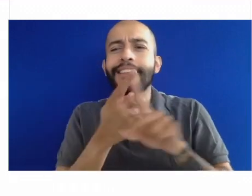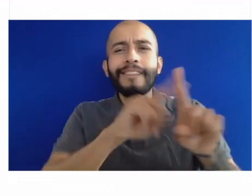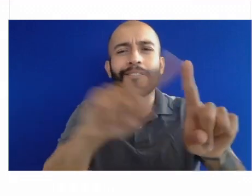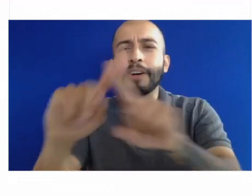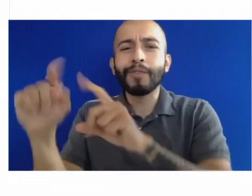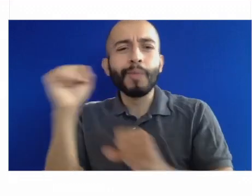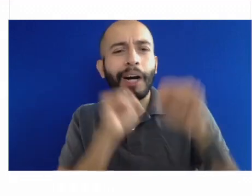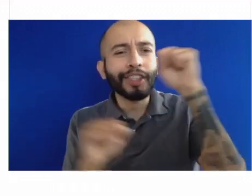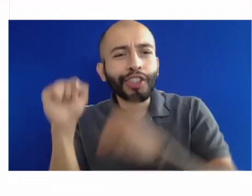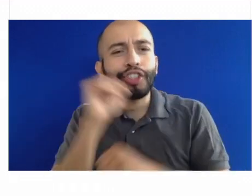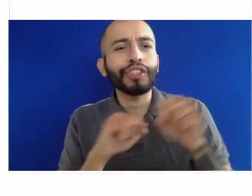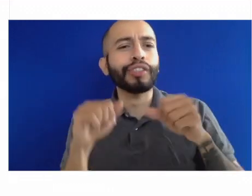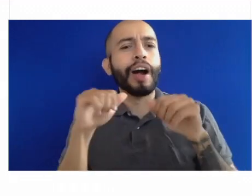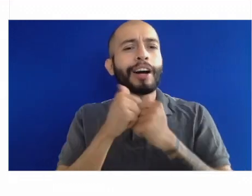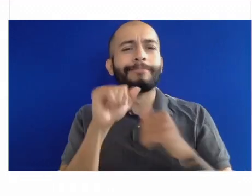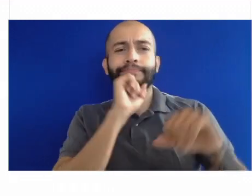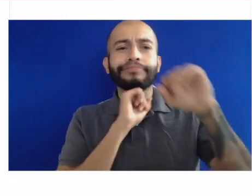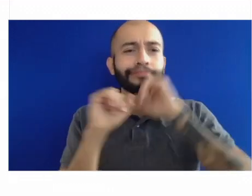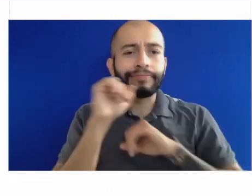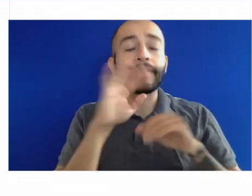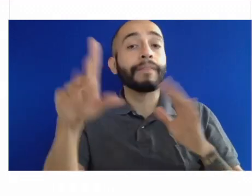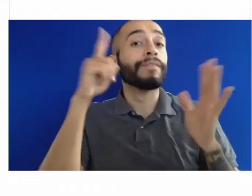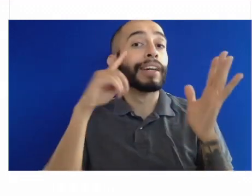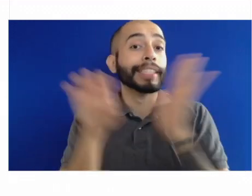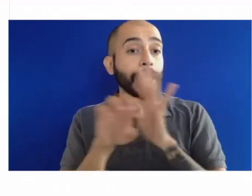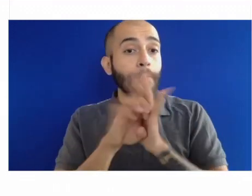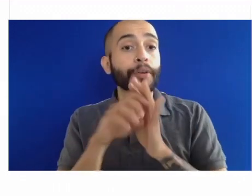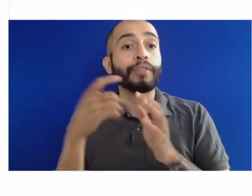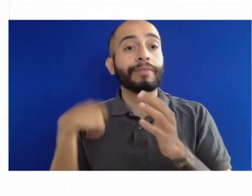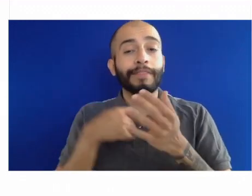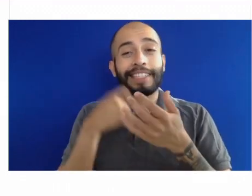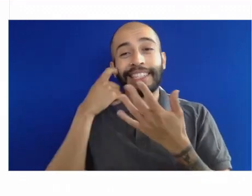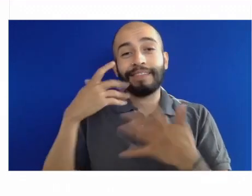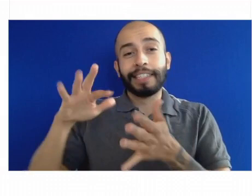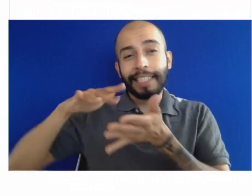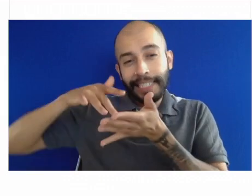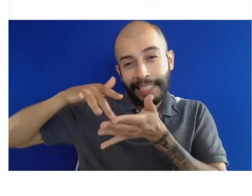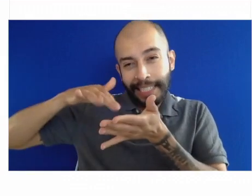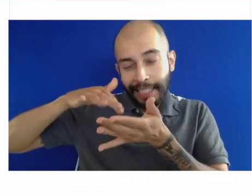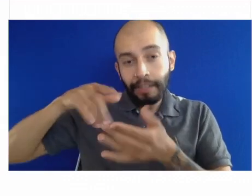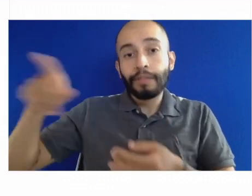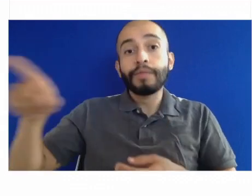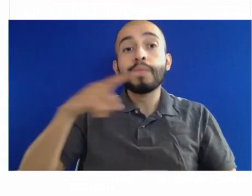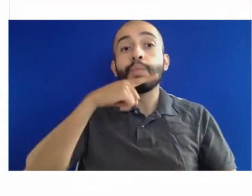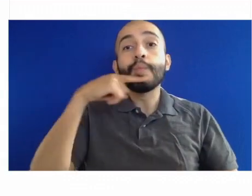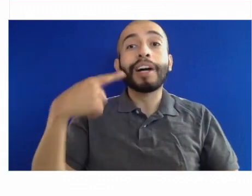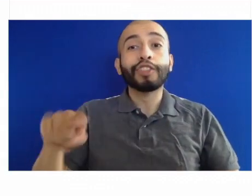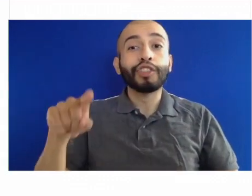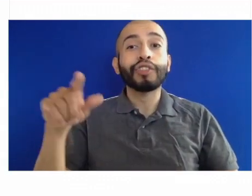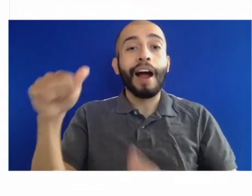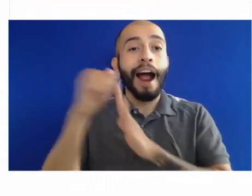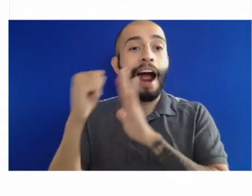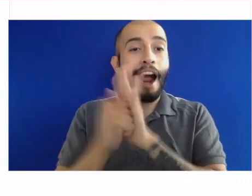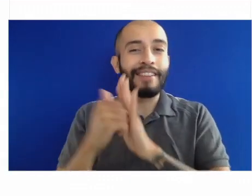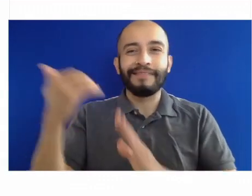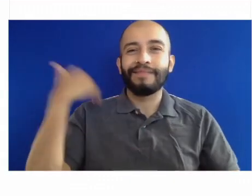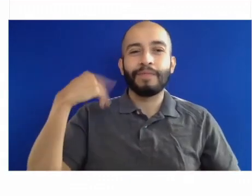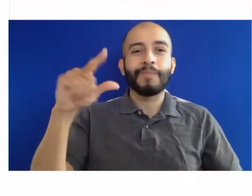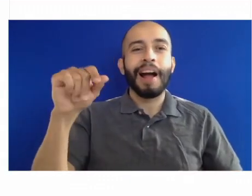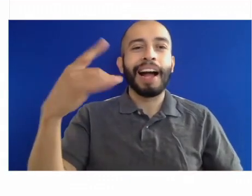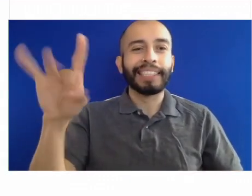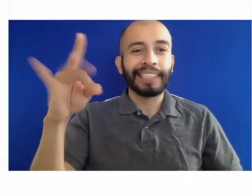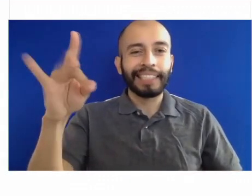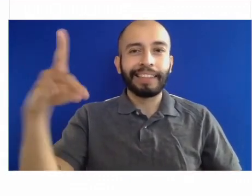back in 2018 when they communicated about the Disneyland measles outbreak. They actually were equally playing